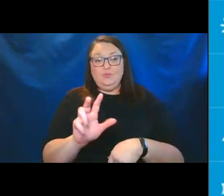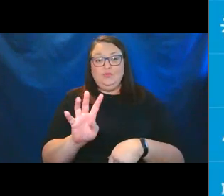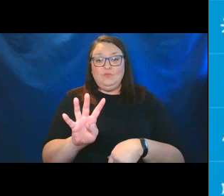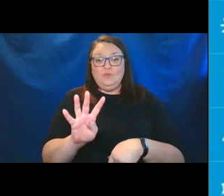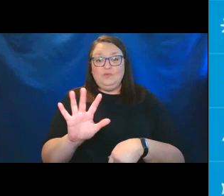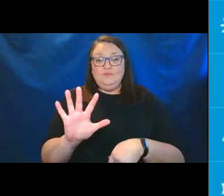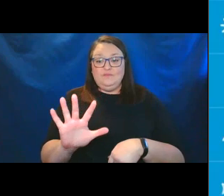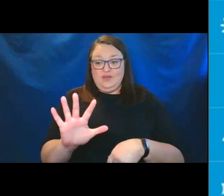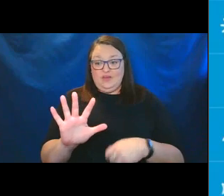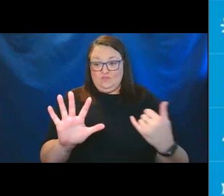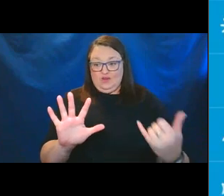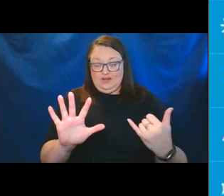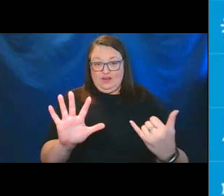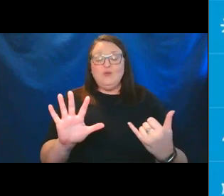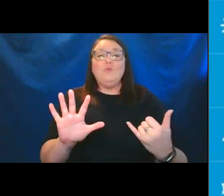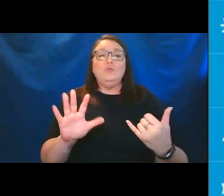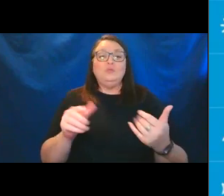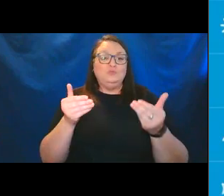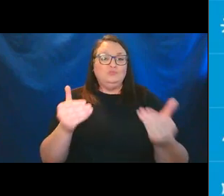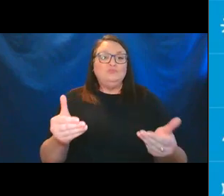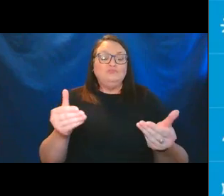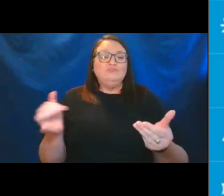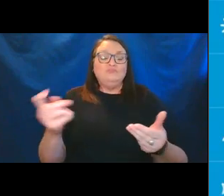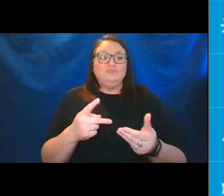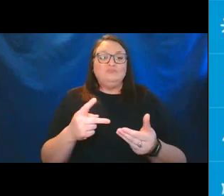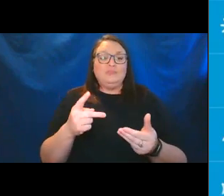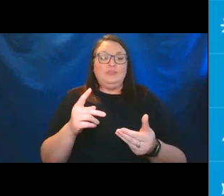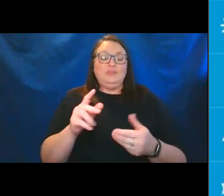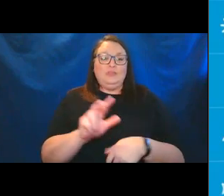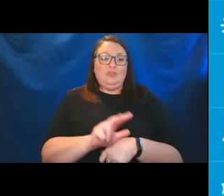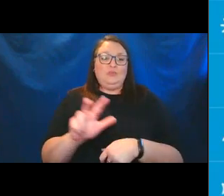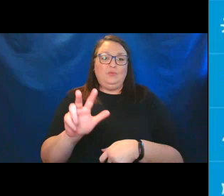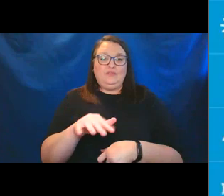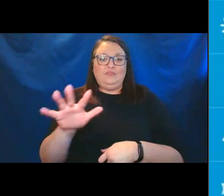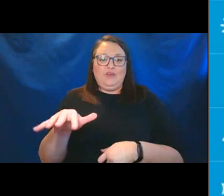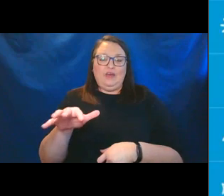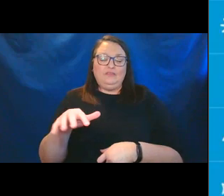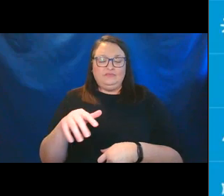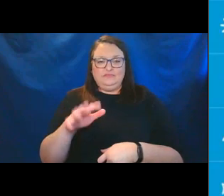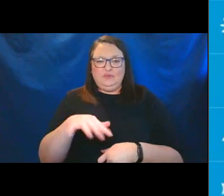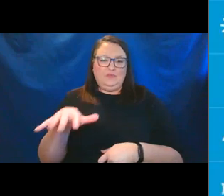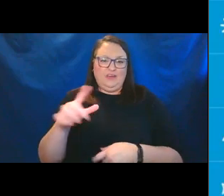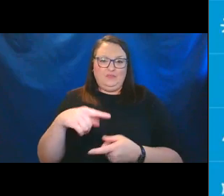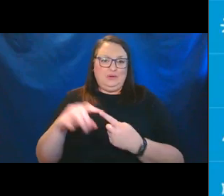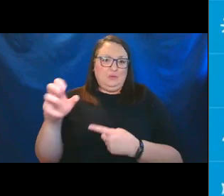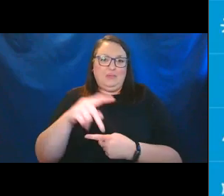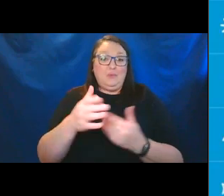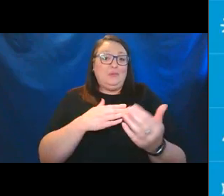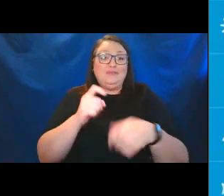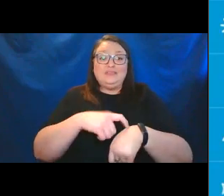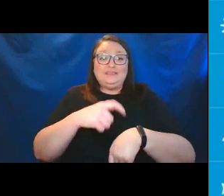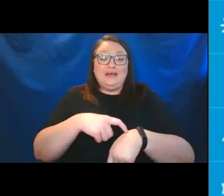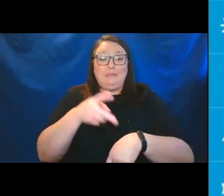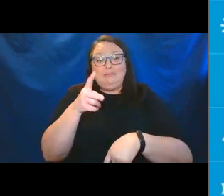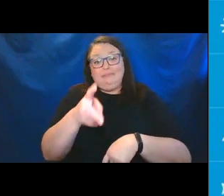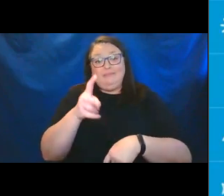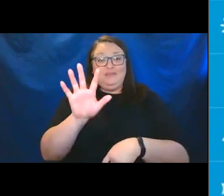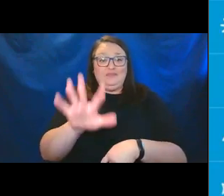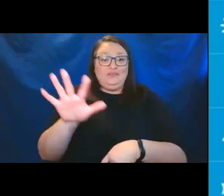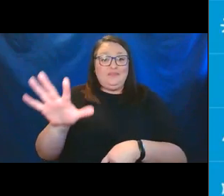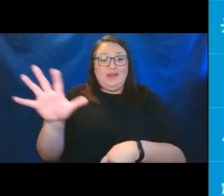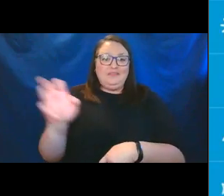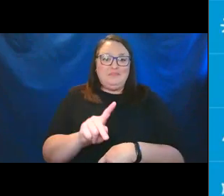3:45 right now. So let's do 55 when we'll come back together. Whatever time zone you are, we'll come back at the